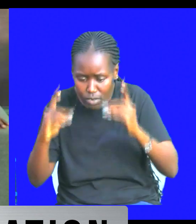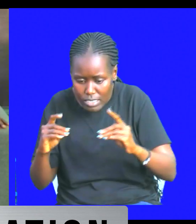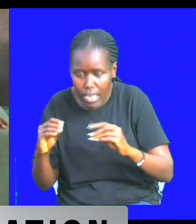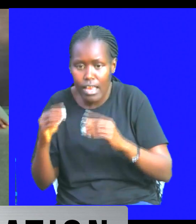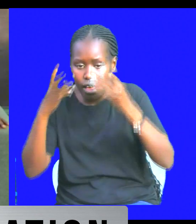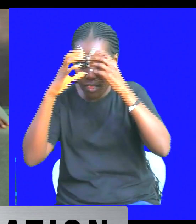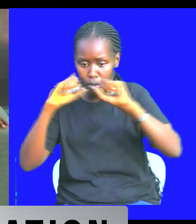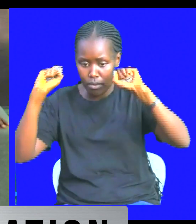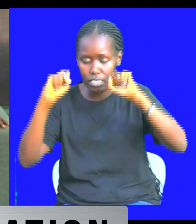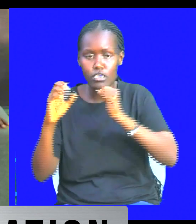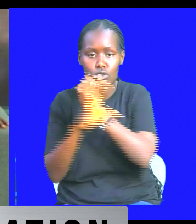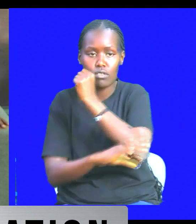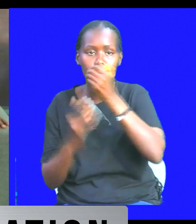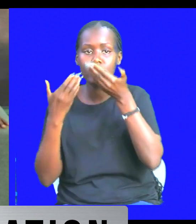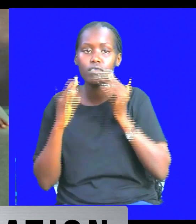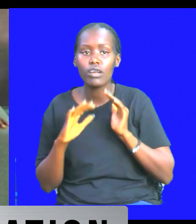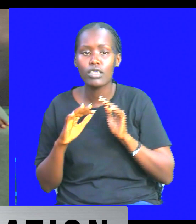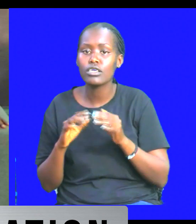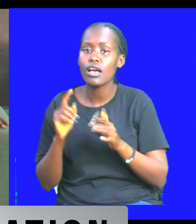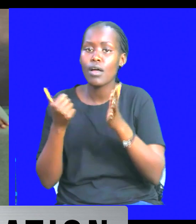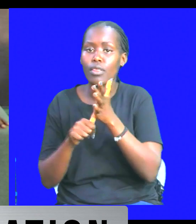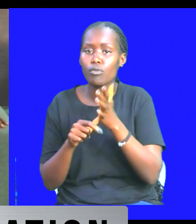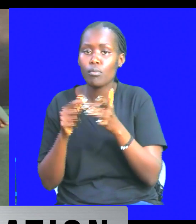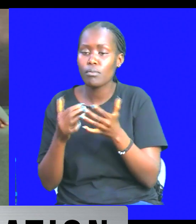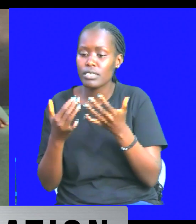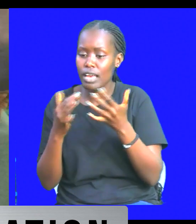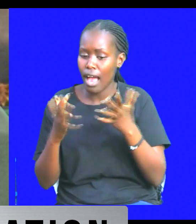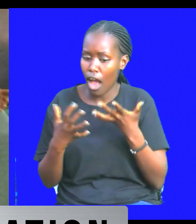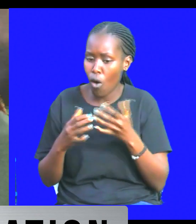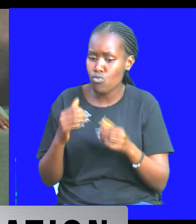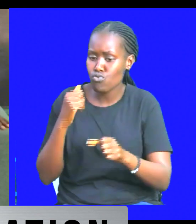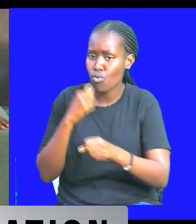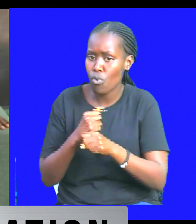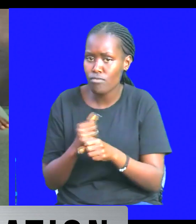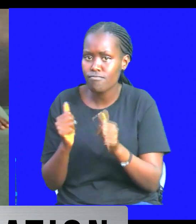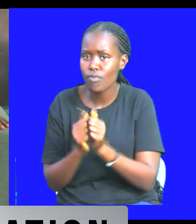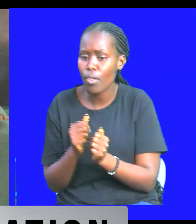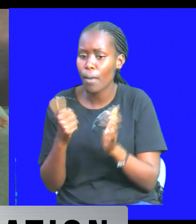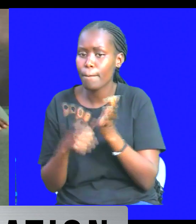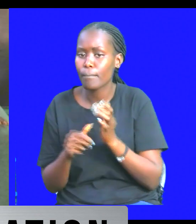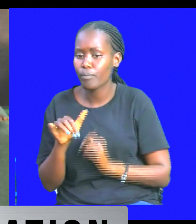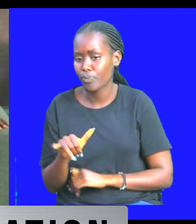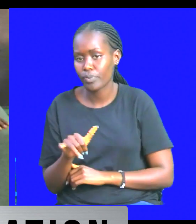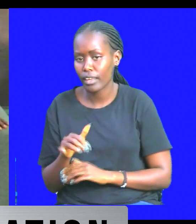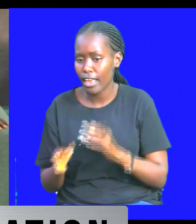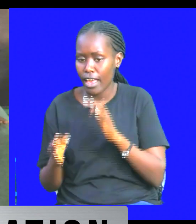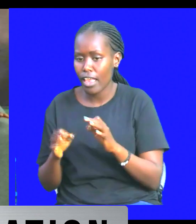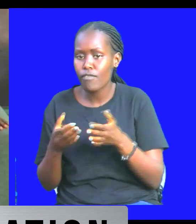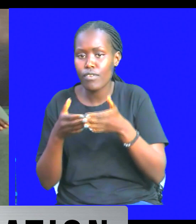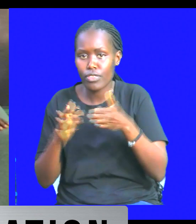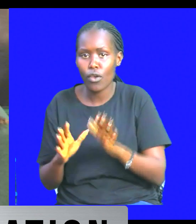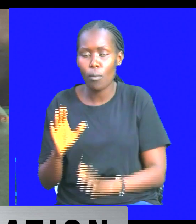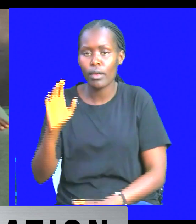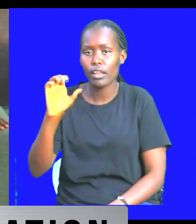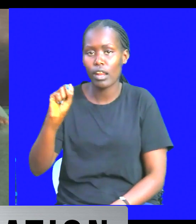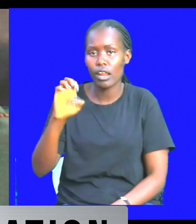So the other issue should have been, how do we now deal with the problems that we get? So in case they open the servers and they find Vifaranga,